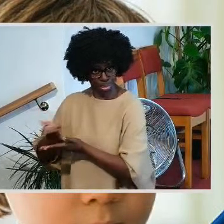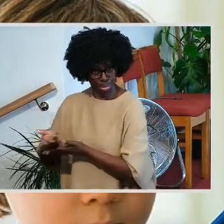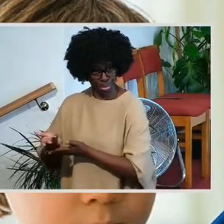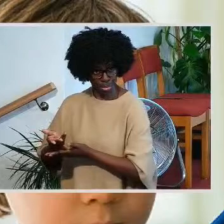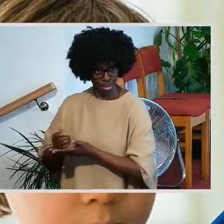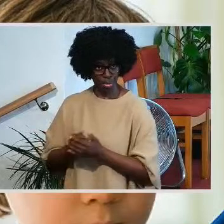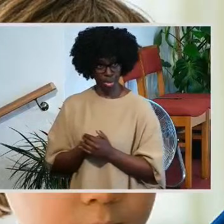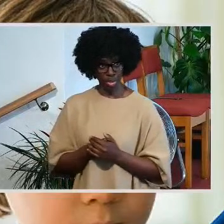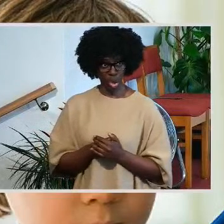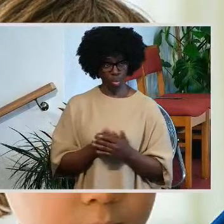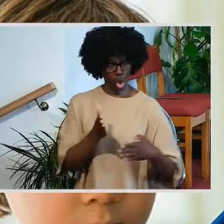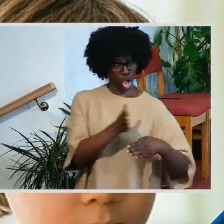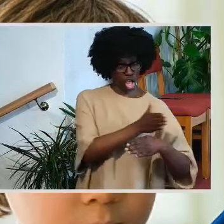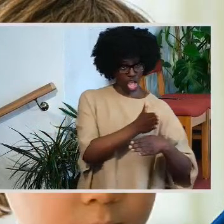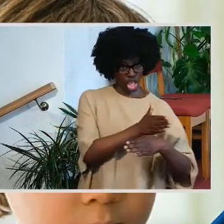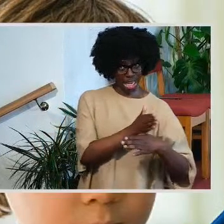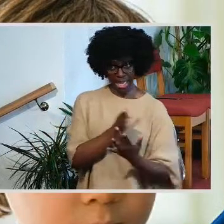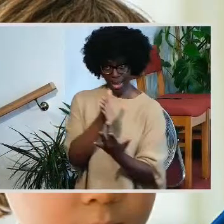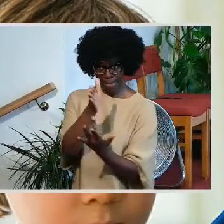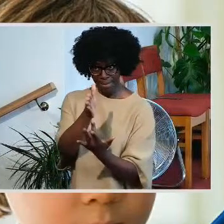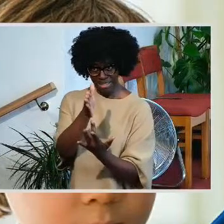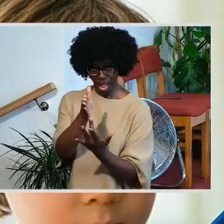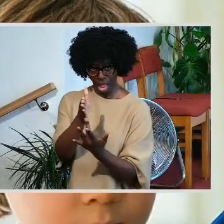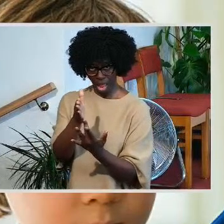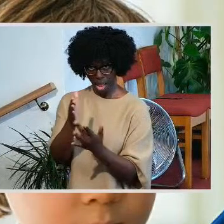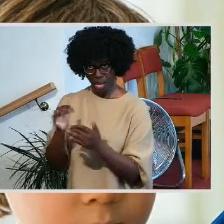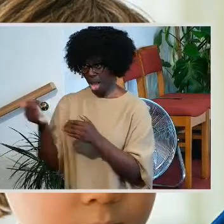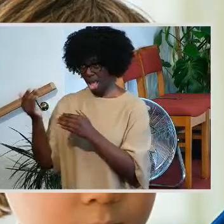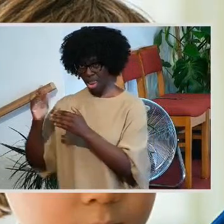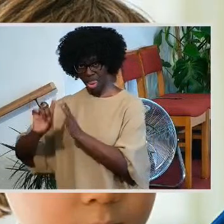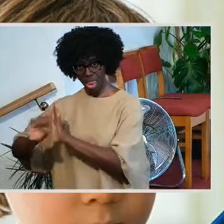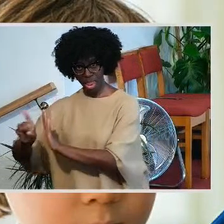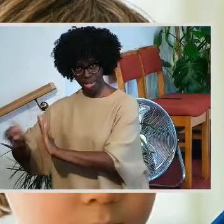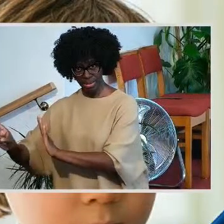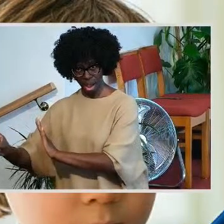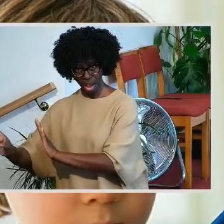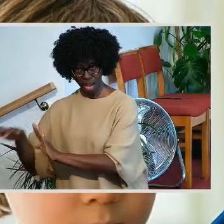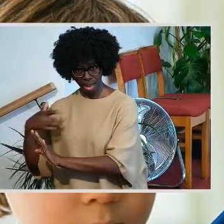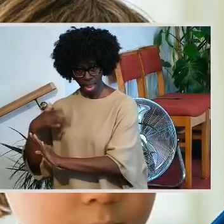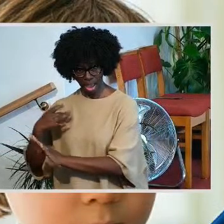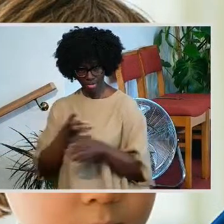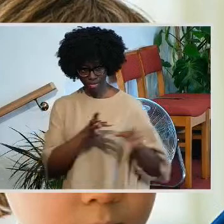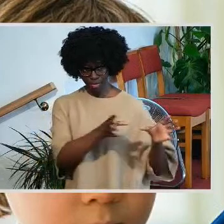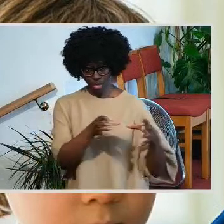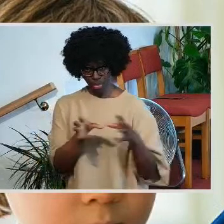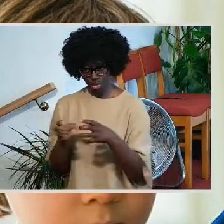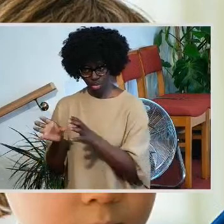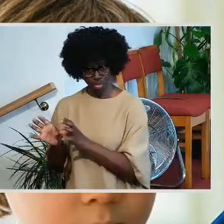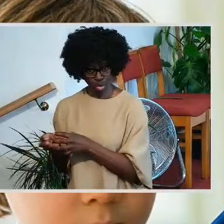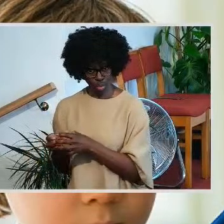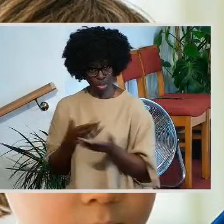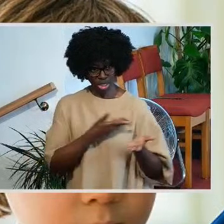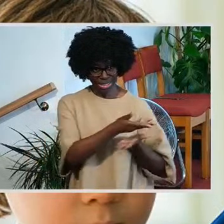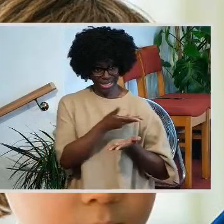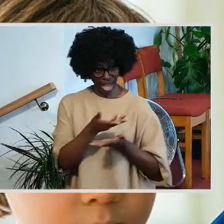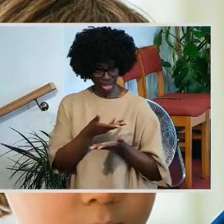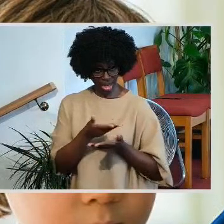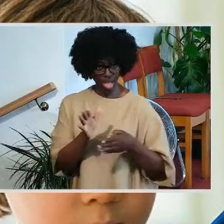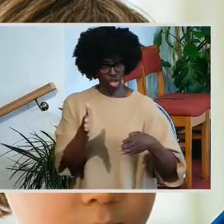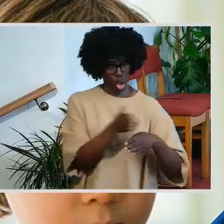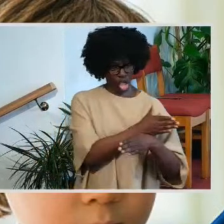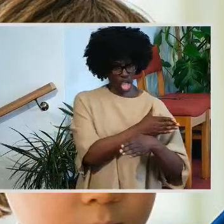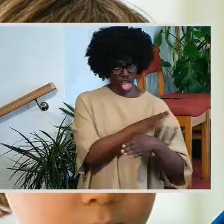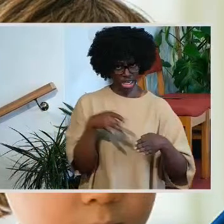then middle life, and then later life. So what are the things that put you at risk of dementia in these 3 stages? So in early life, what is